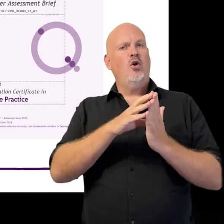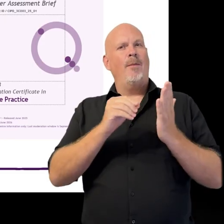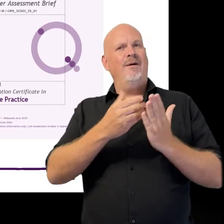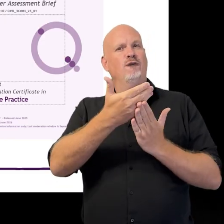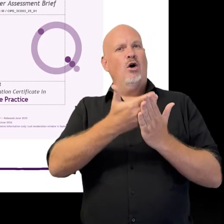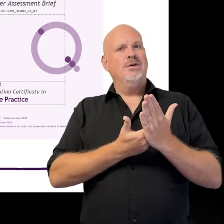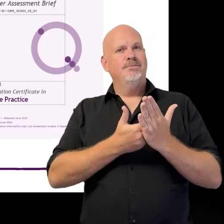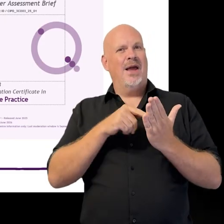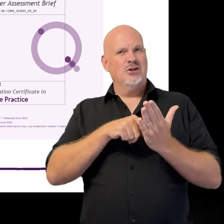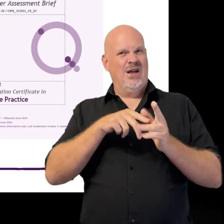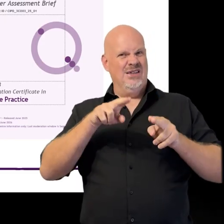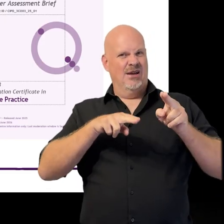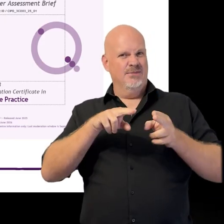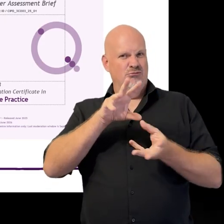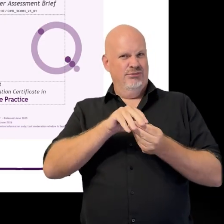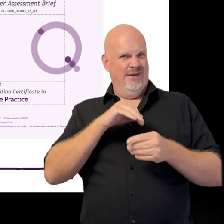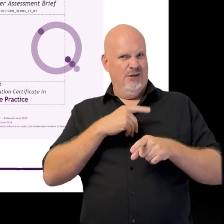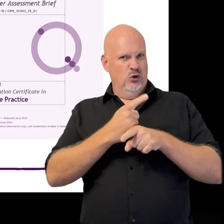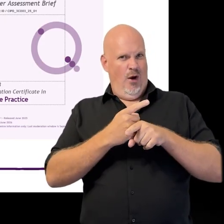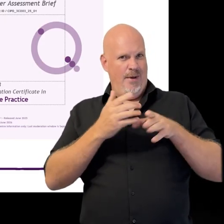relevant unit, in this case